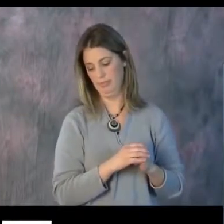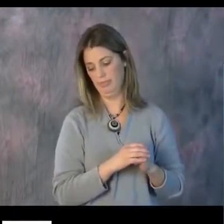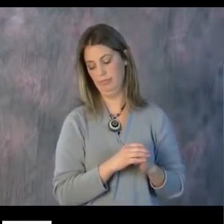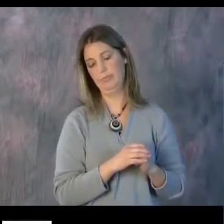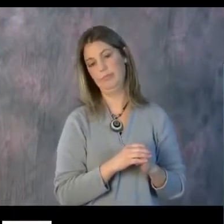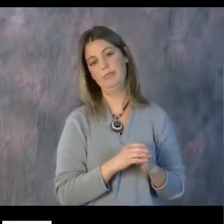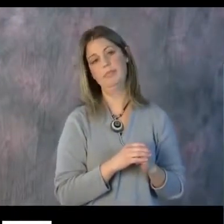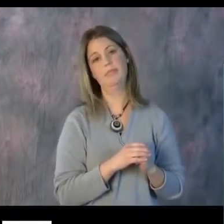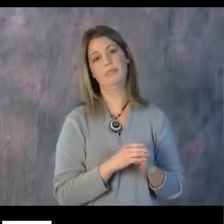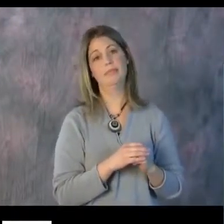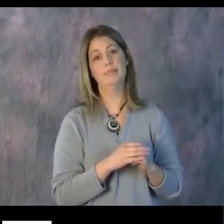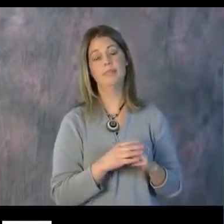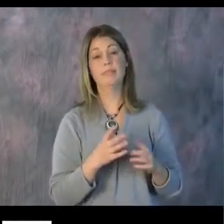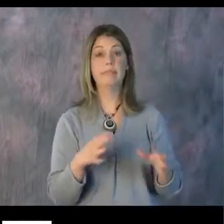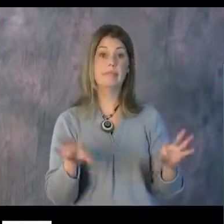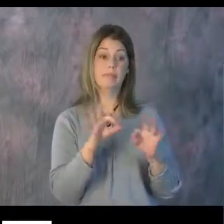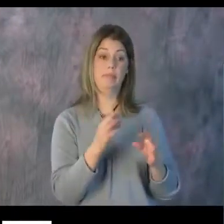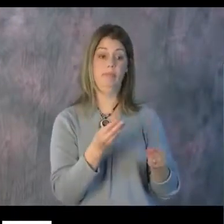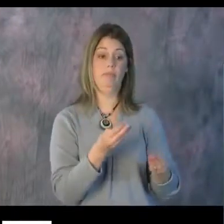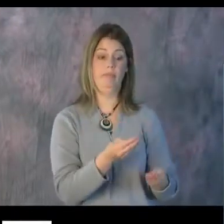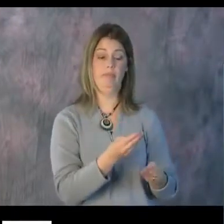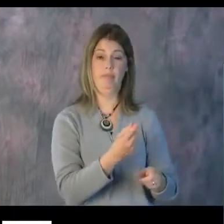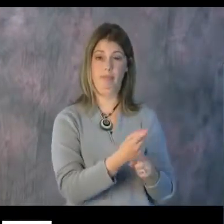nutrition would be the next struggle.